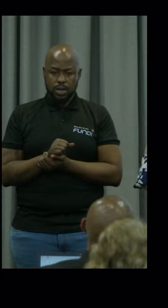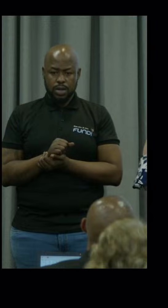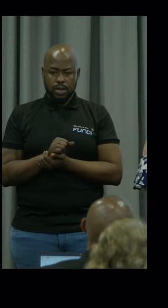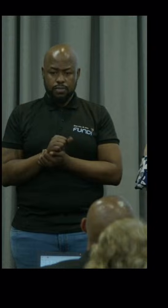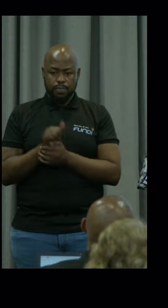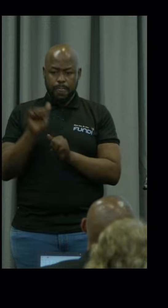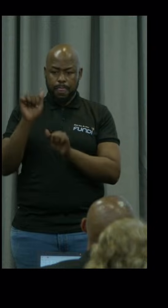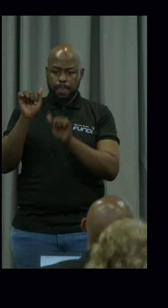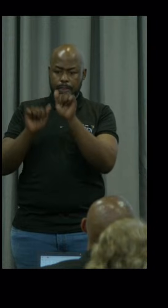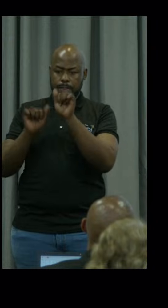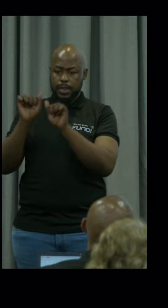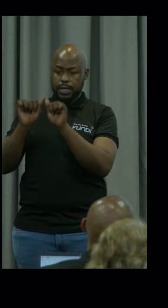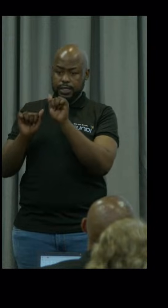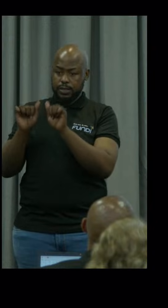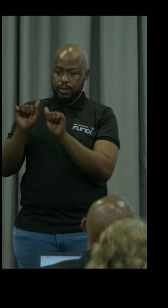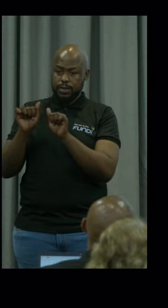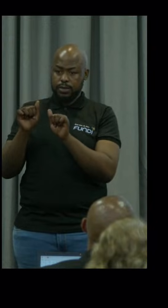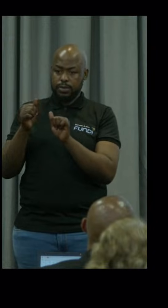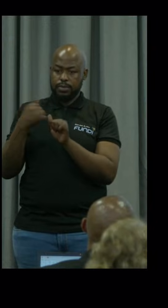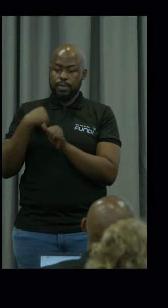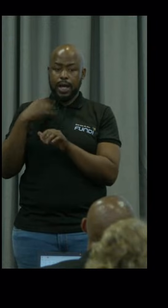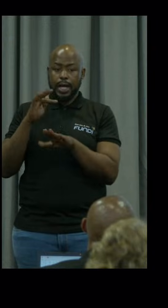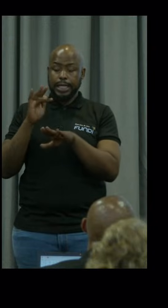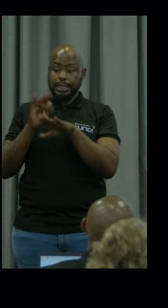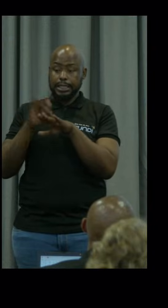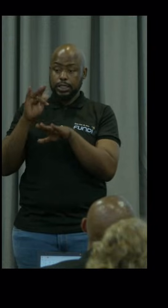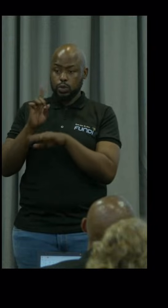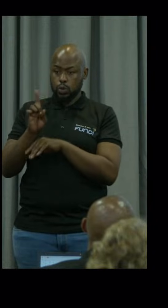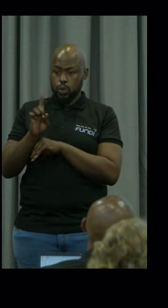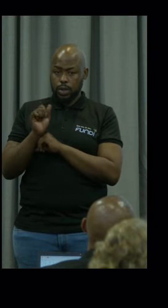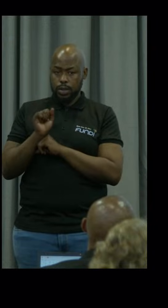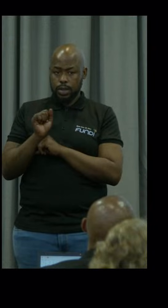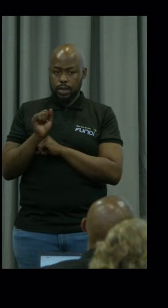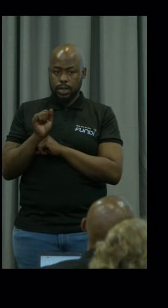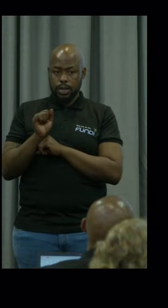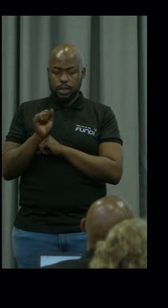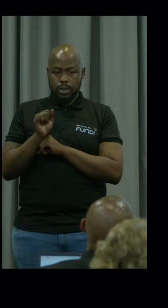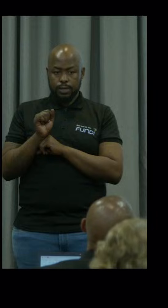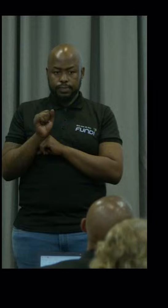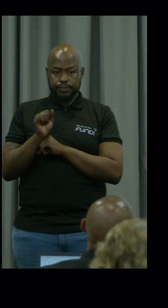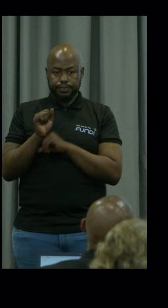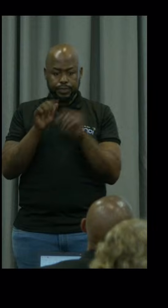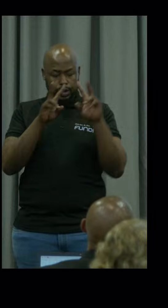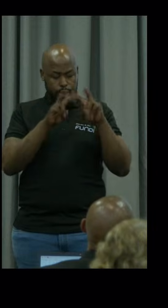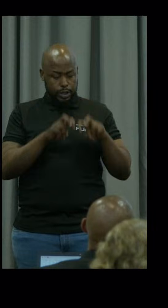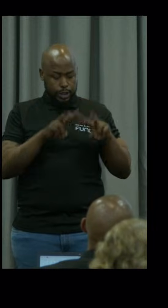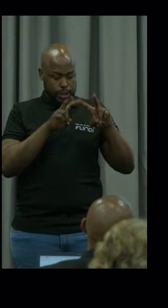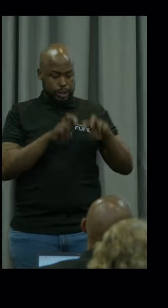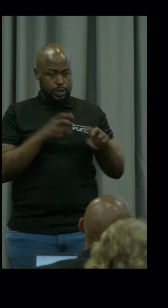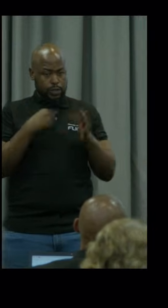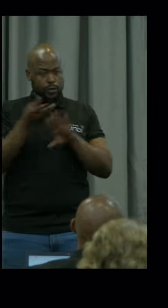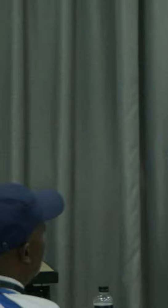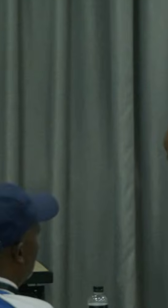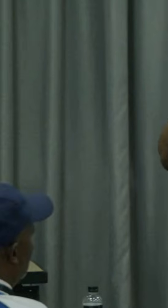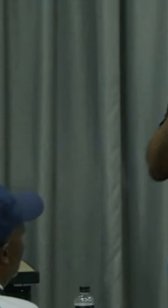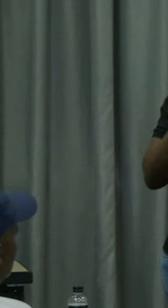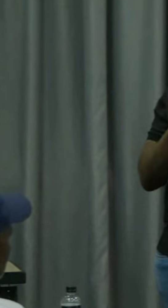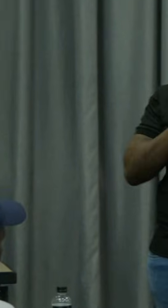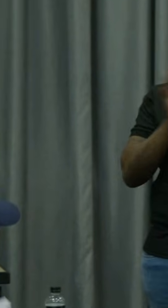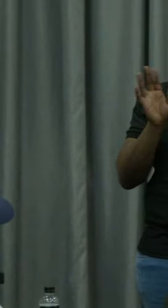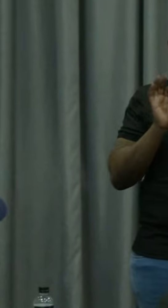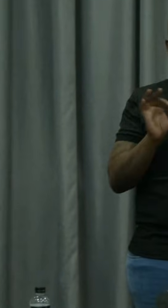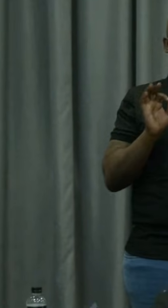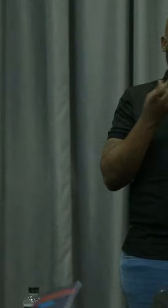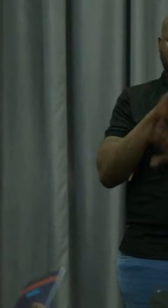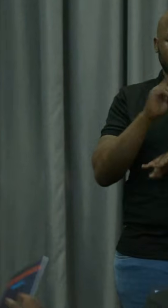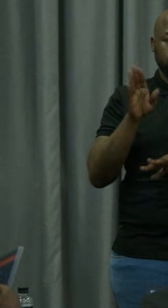assessment, my sense is that the assessments, the screening of our learners are not done correctly or